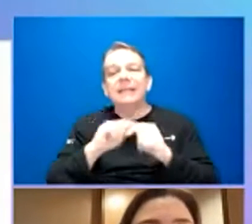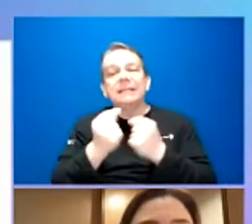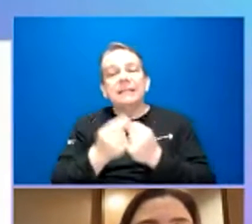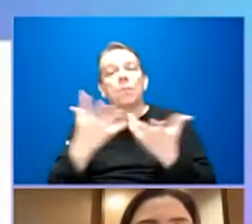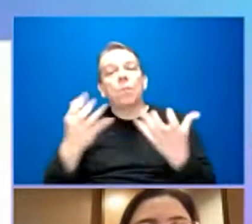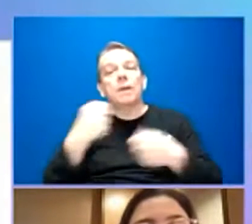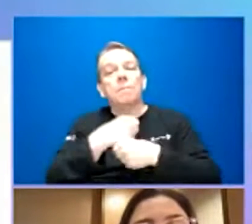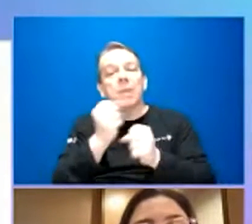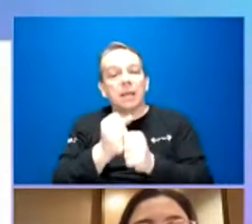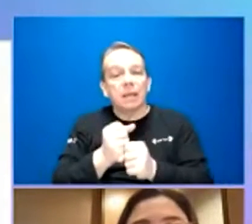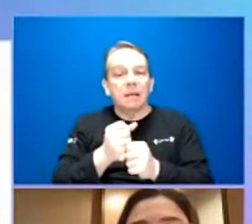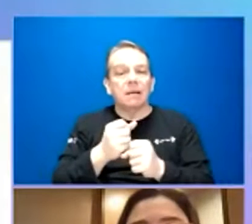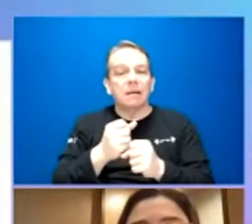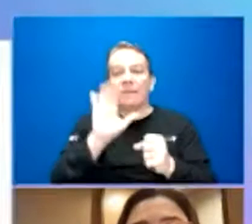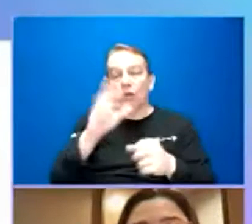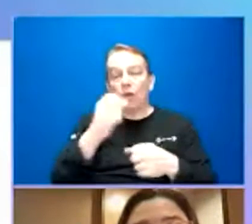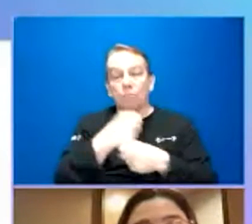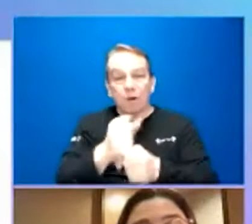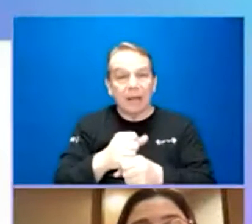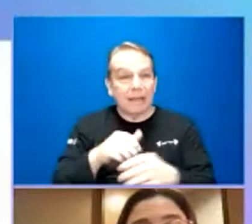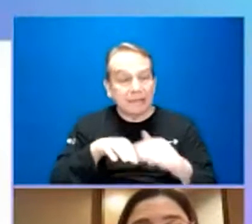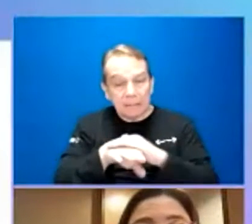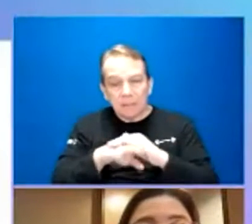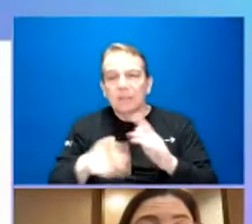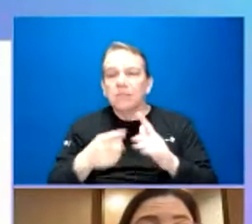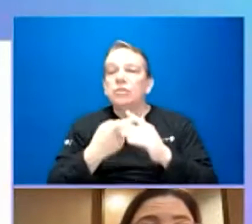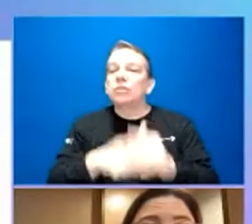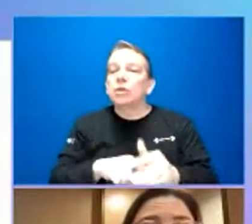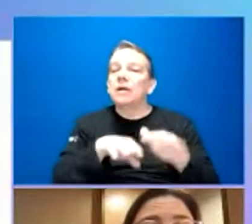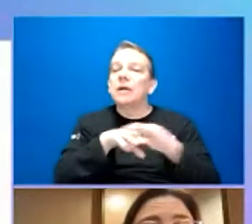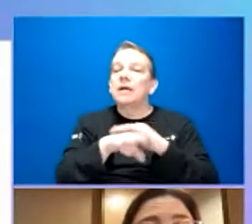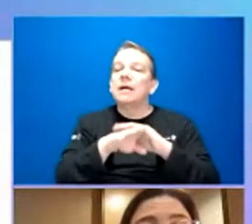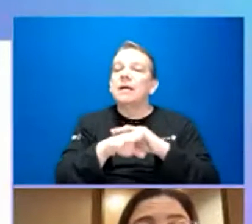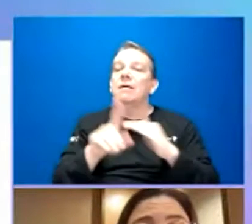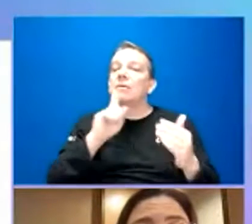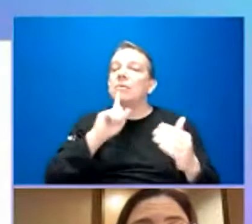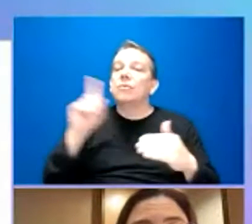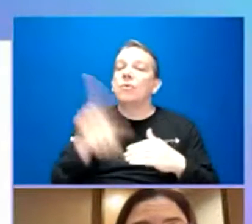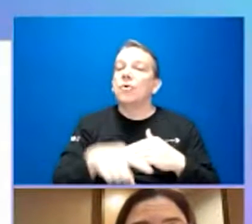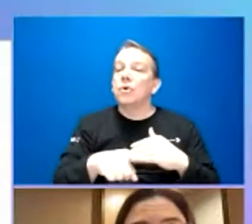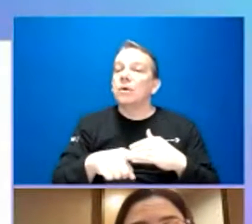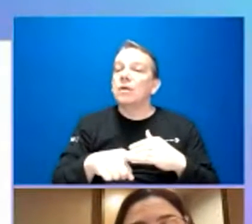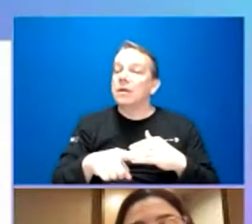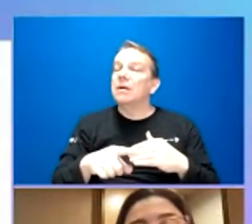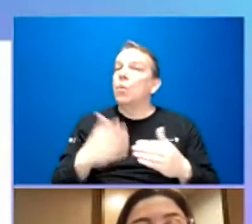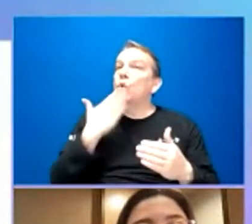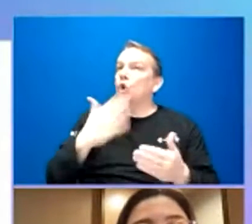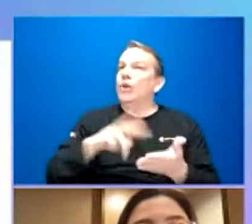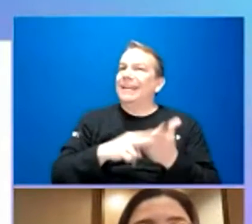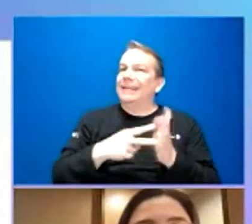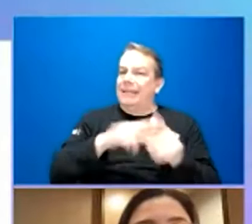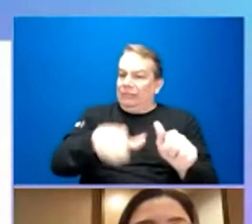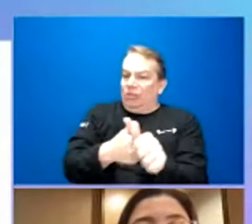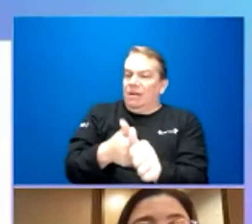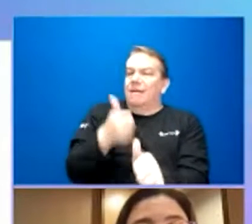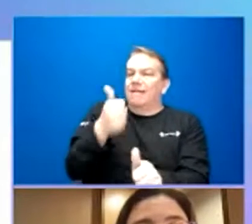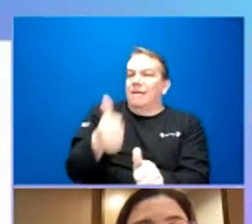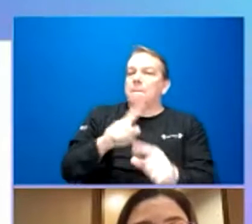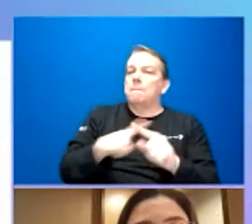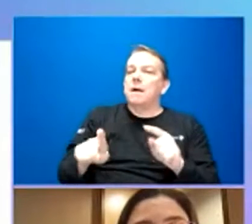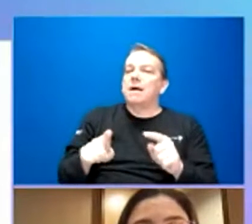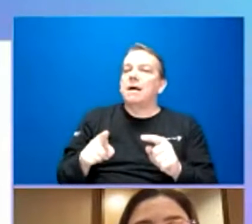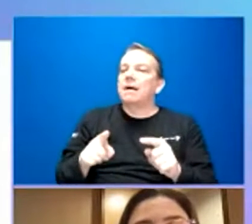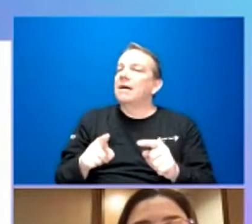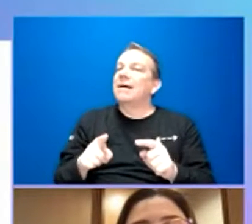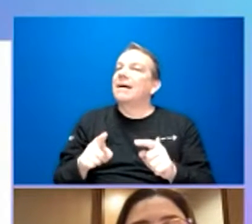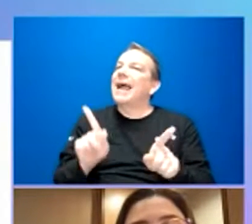product accessible, deciding to start with an accessibility audit, which is really well intentioned, but they tend to be doing this right before